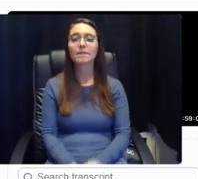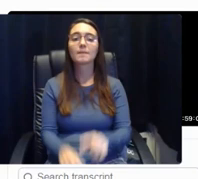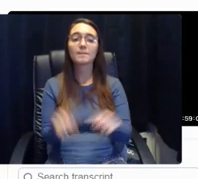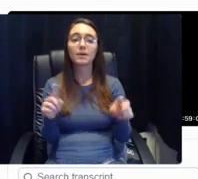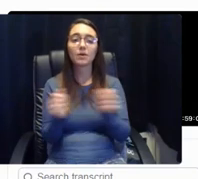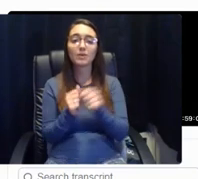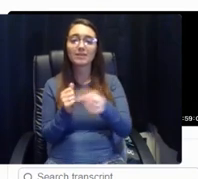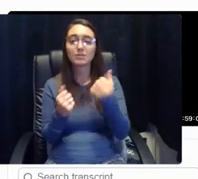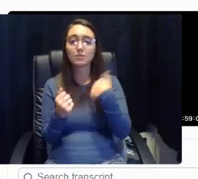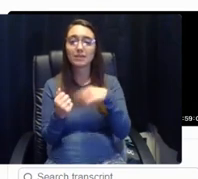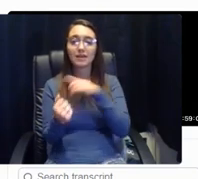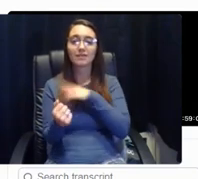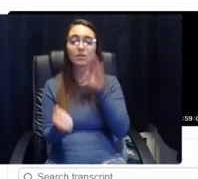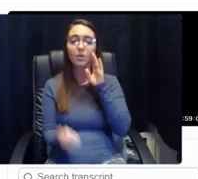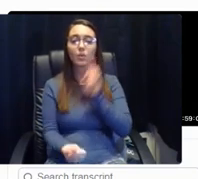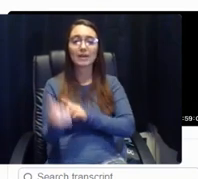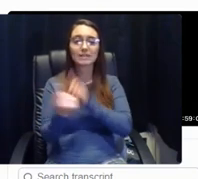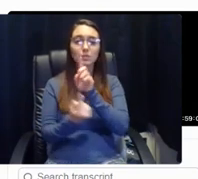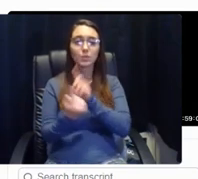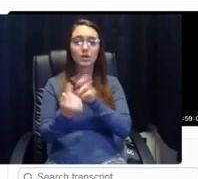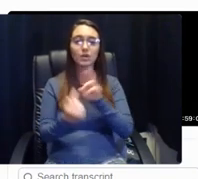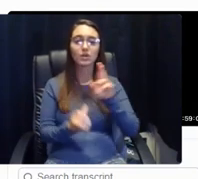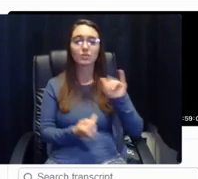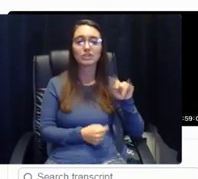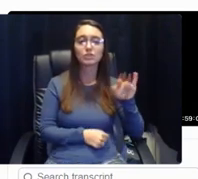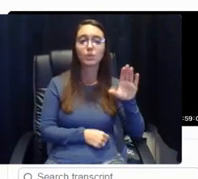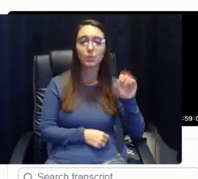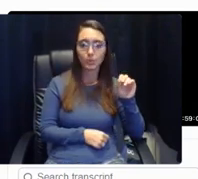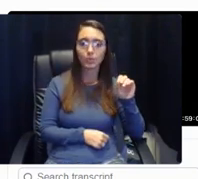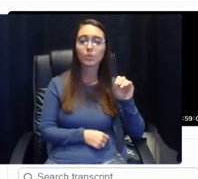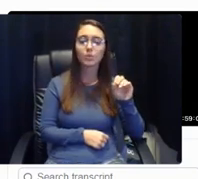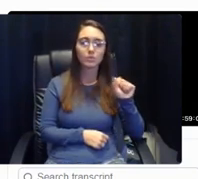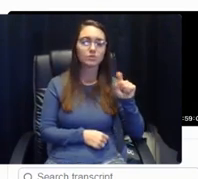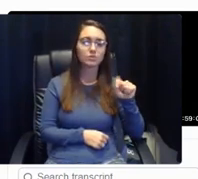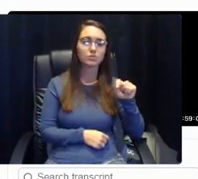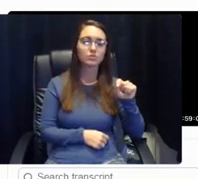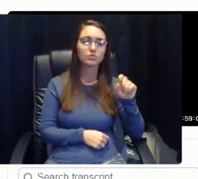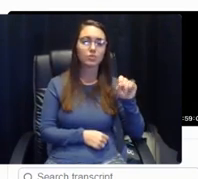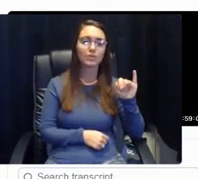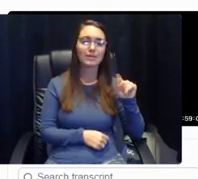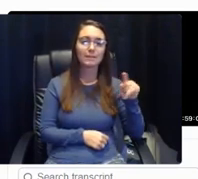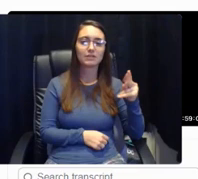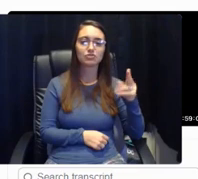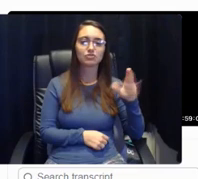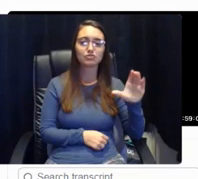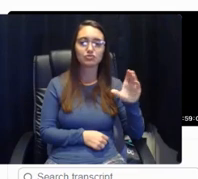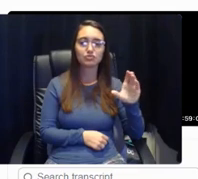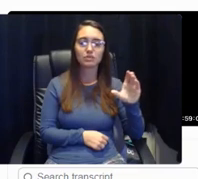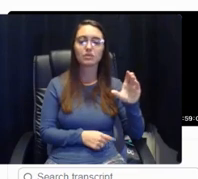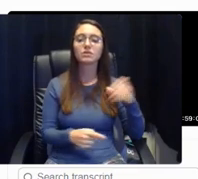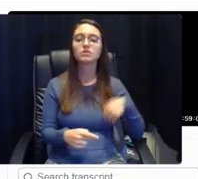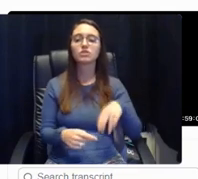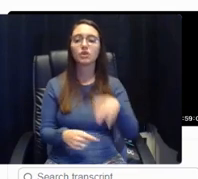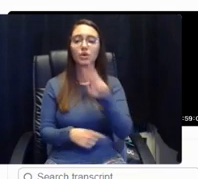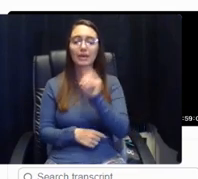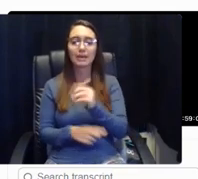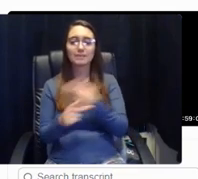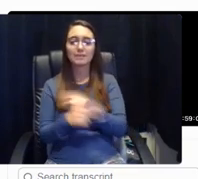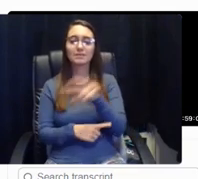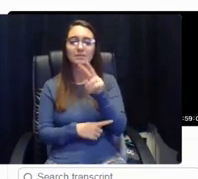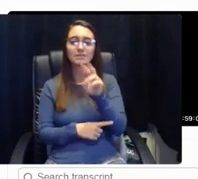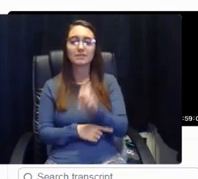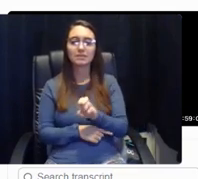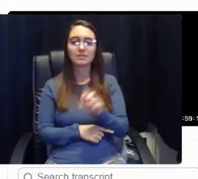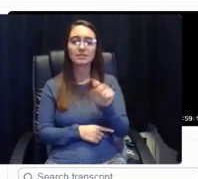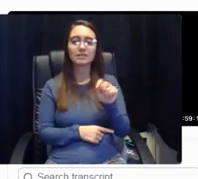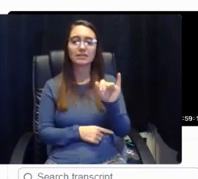1-to-1 ratio, the stoichiometric ratio. So it will be N times V of titrant versus N times